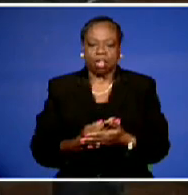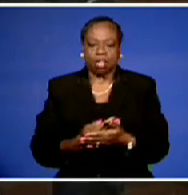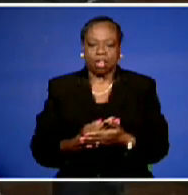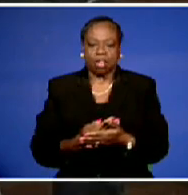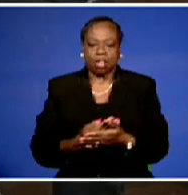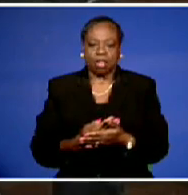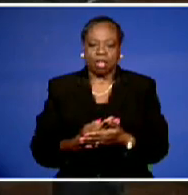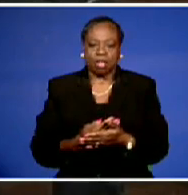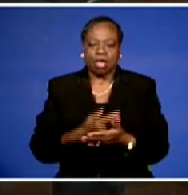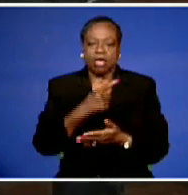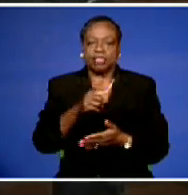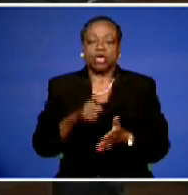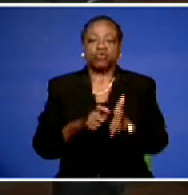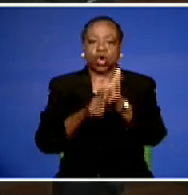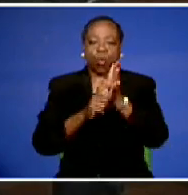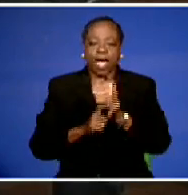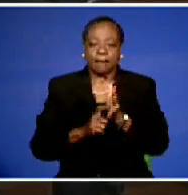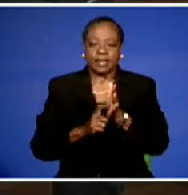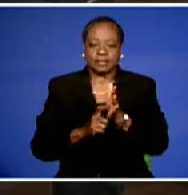the requirements.